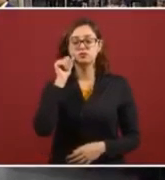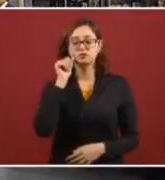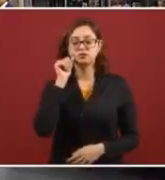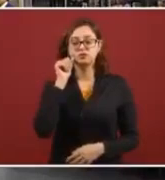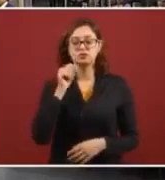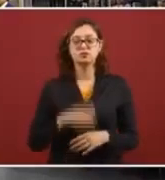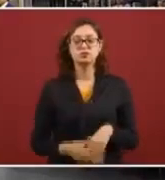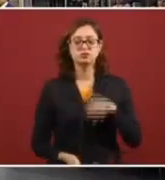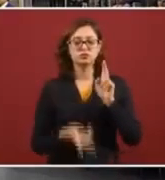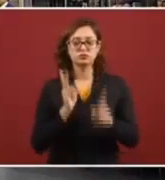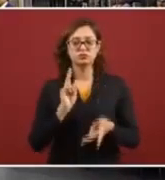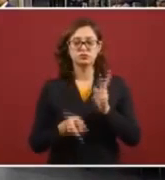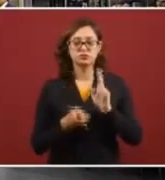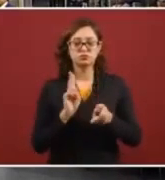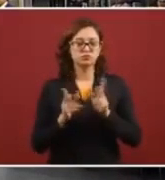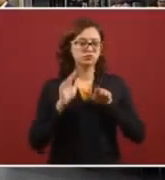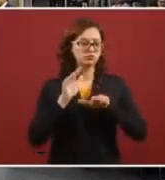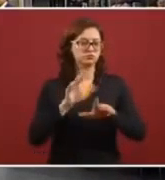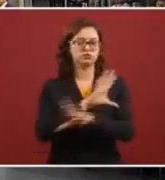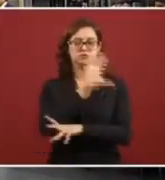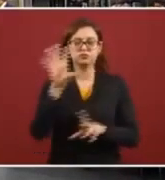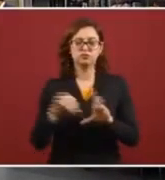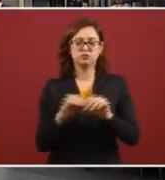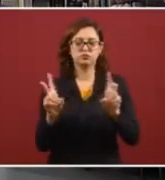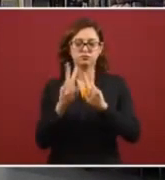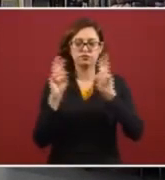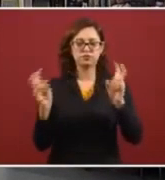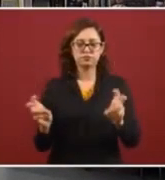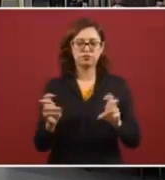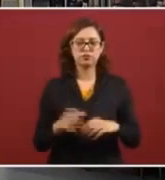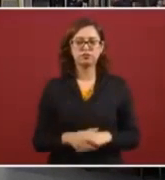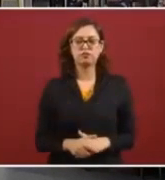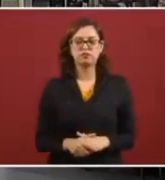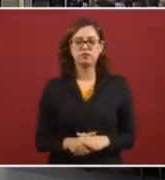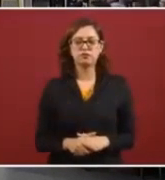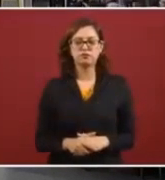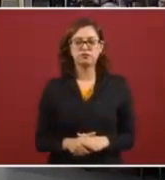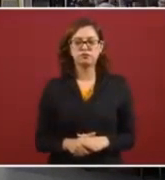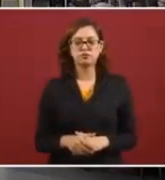Tomorrow, we'll practice on that.